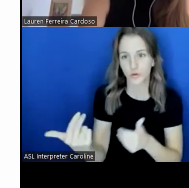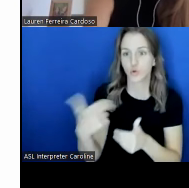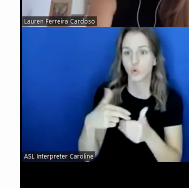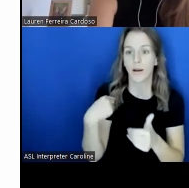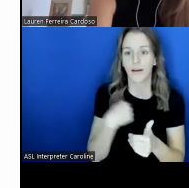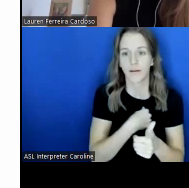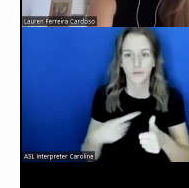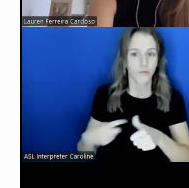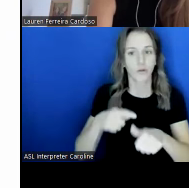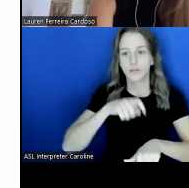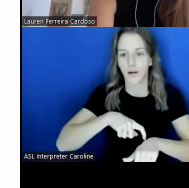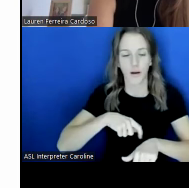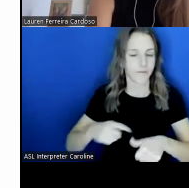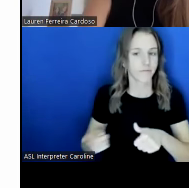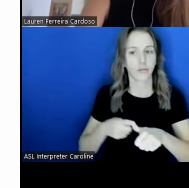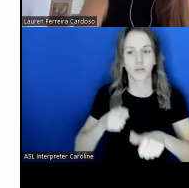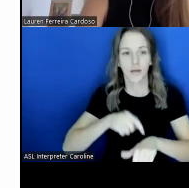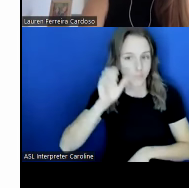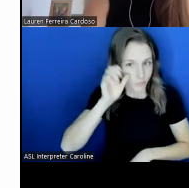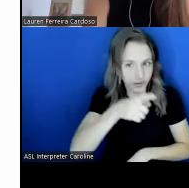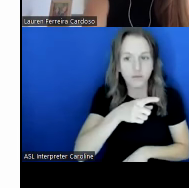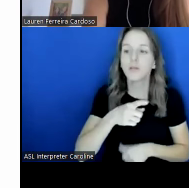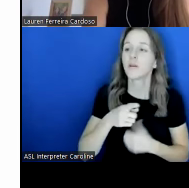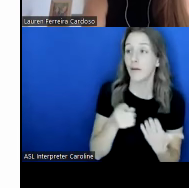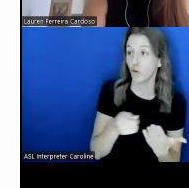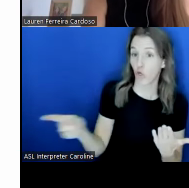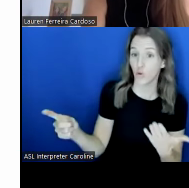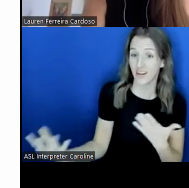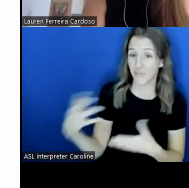time, and those of you who've been part of CCIS for the last 2 years.